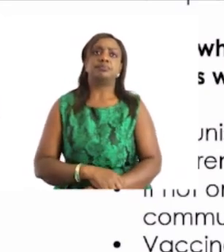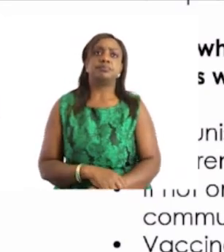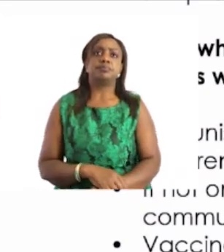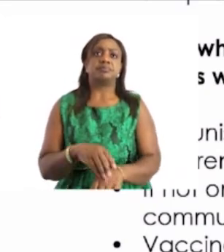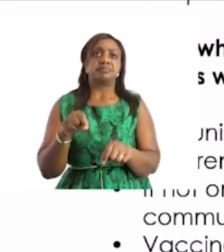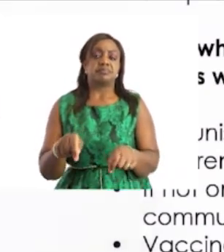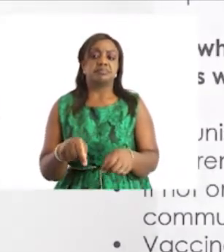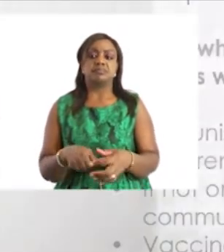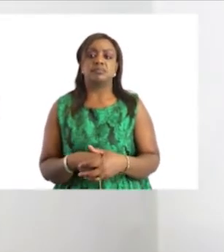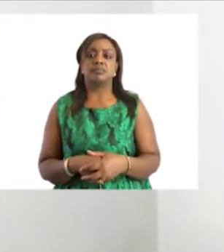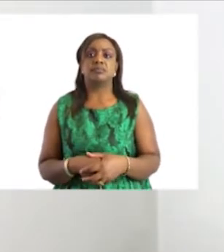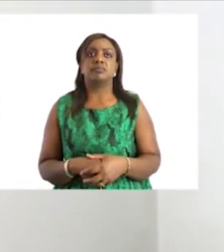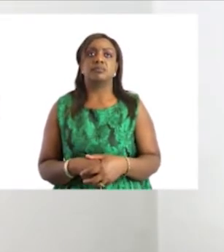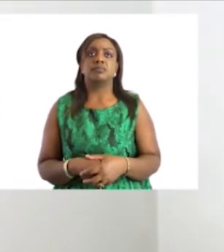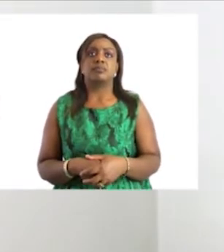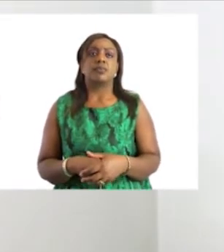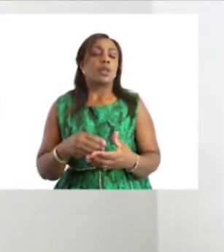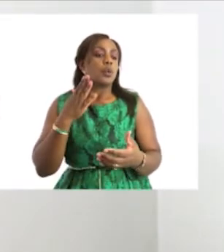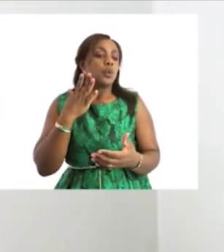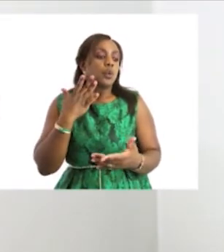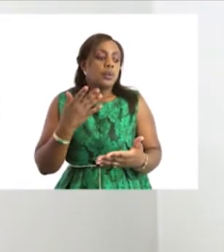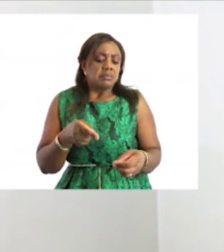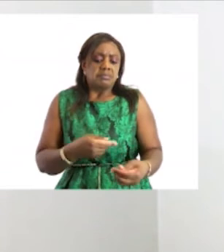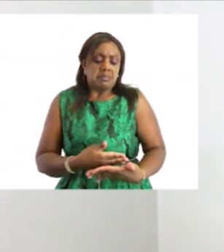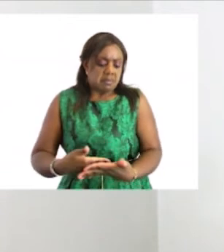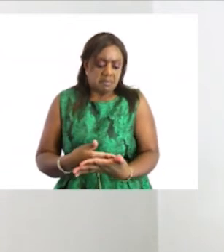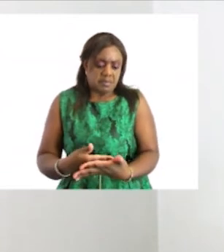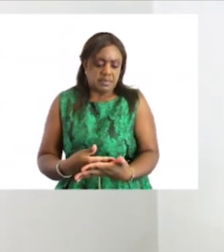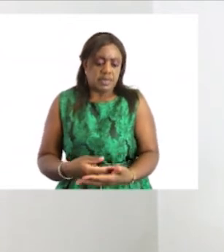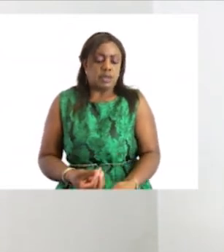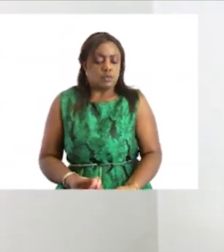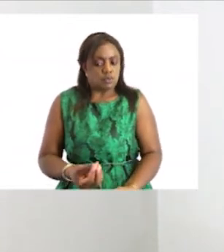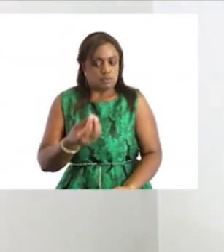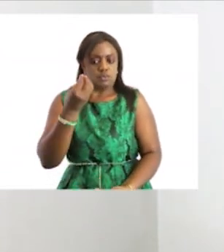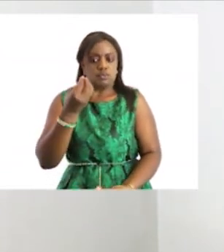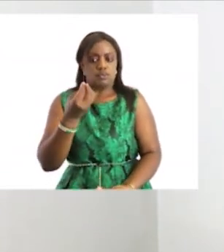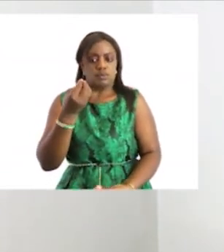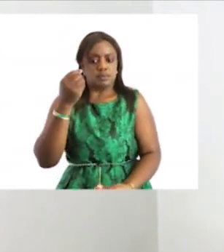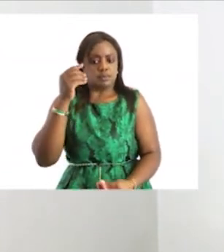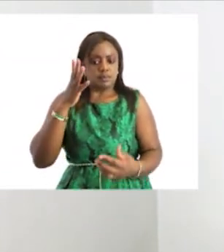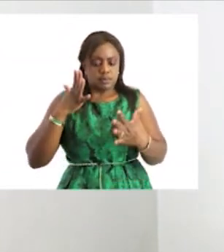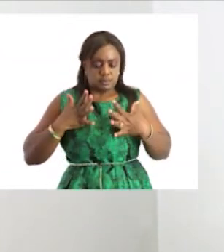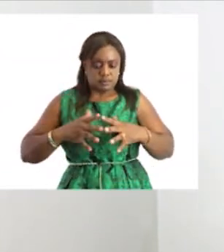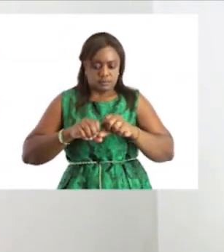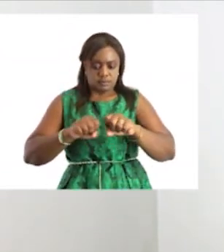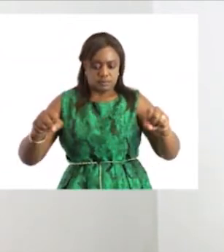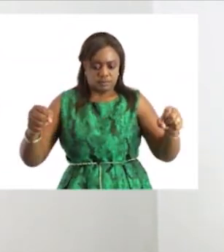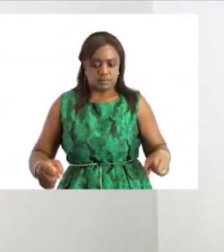Here, when you are young, your body is growing, not just physically,